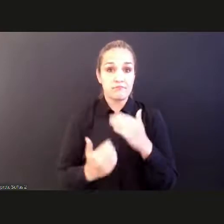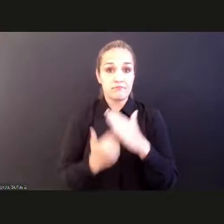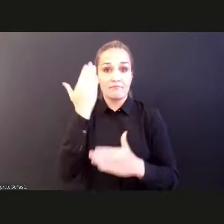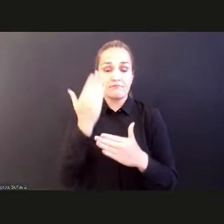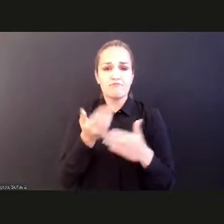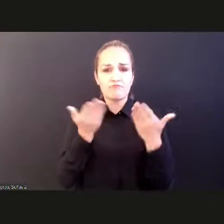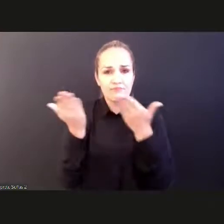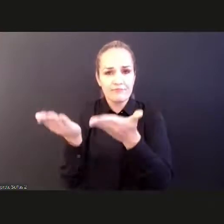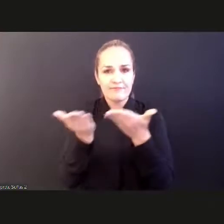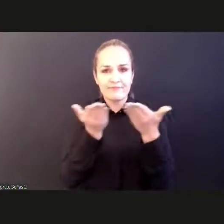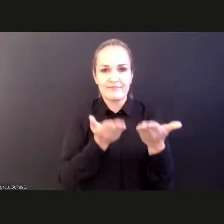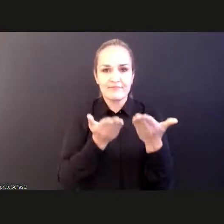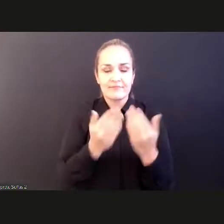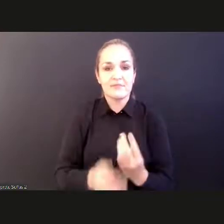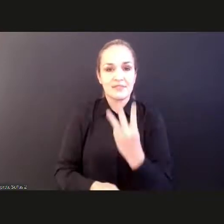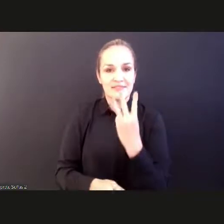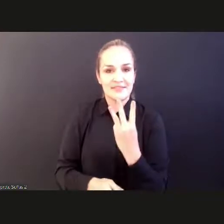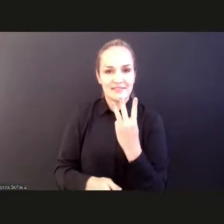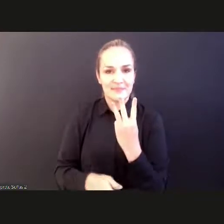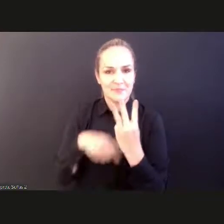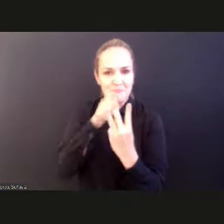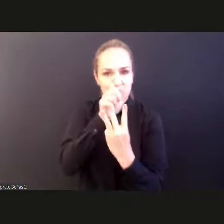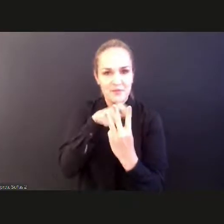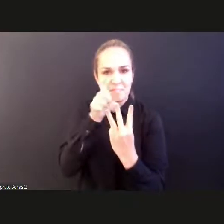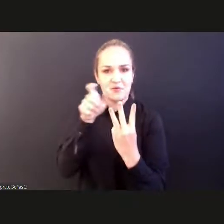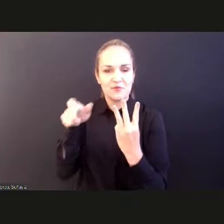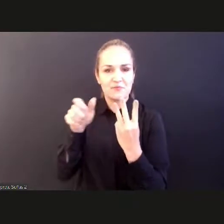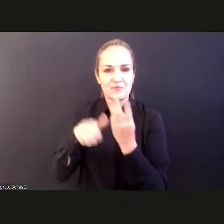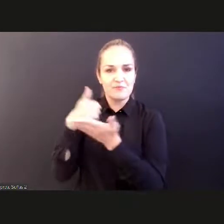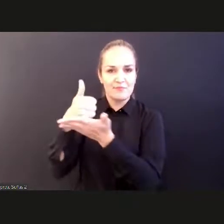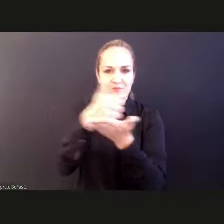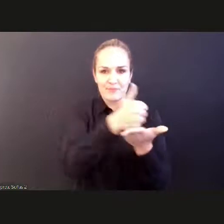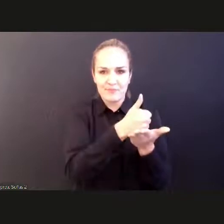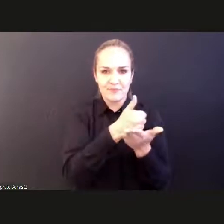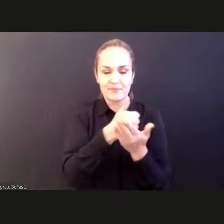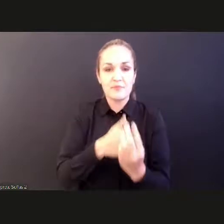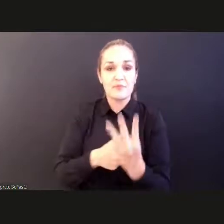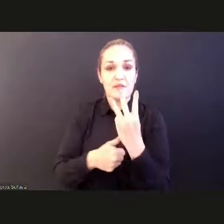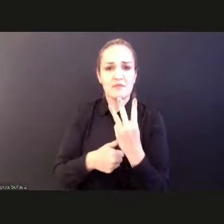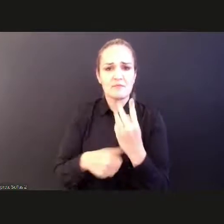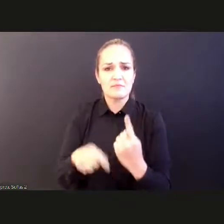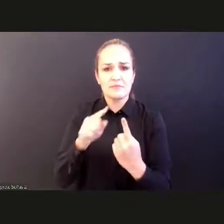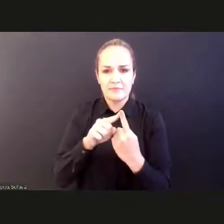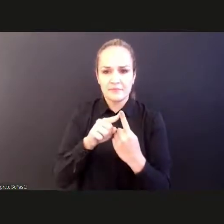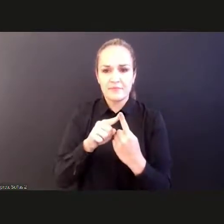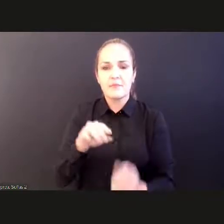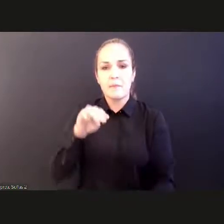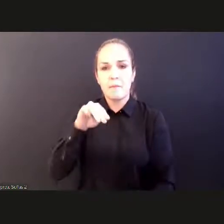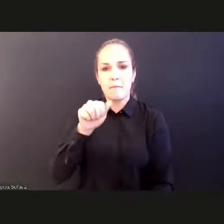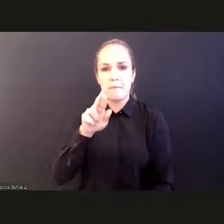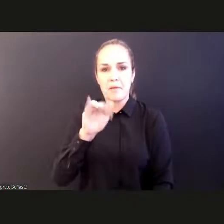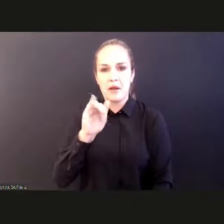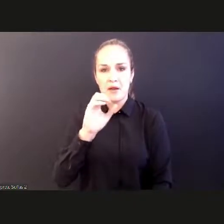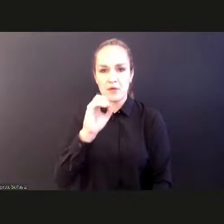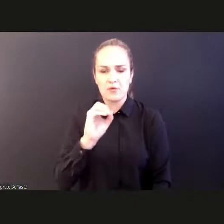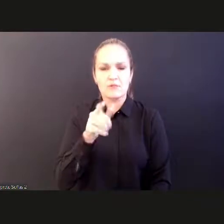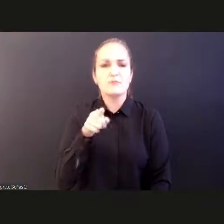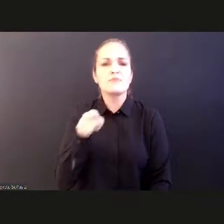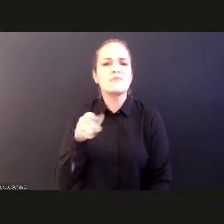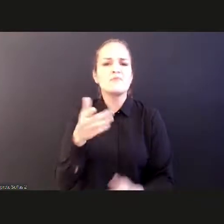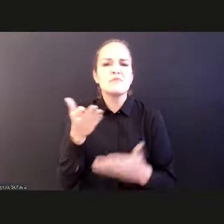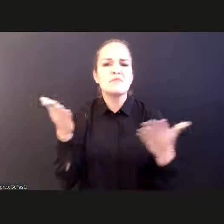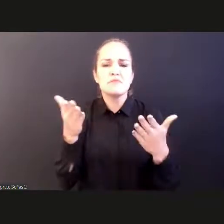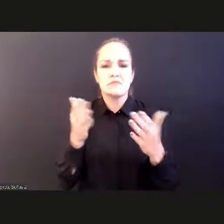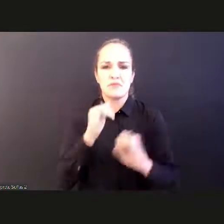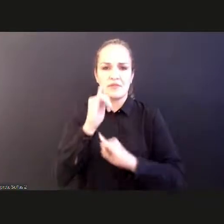give the floor to three participants for the opening remarks, starting with Mario Castillo, Director of the International Trade